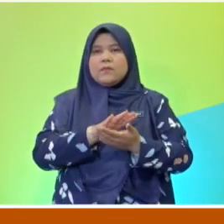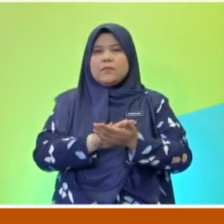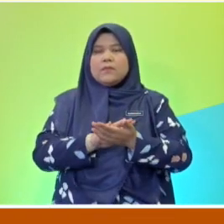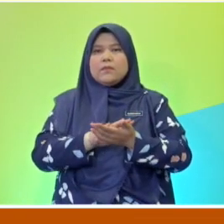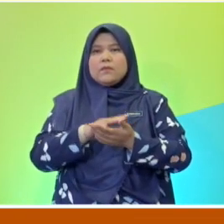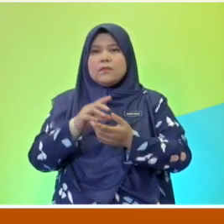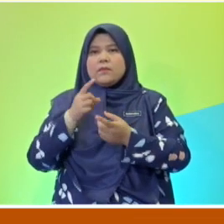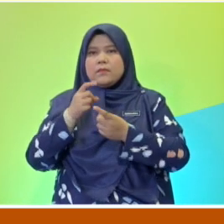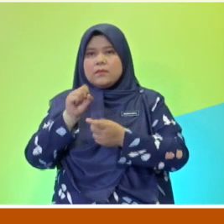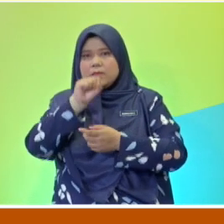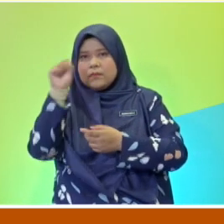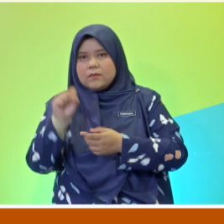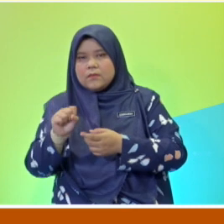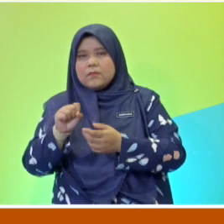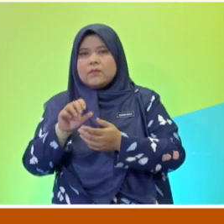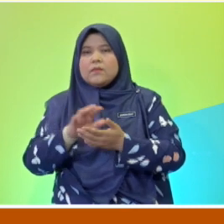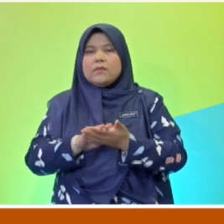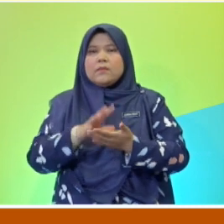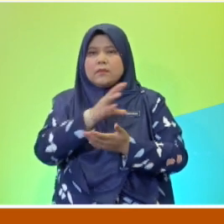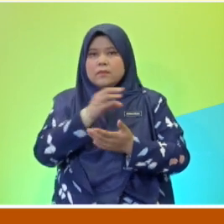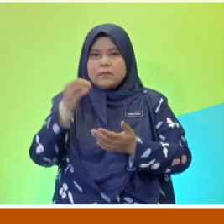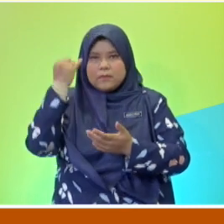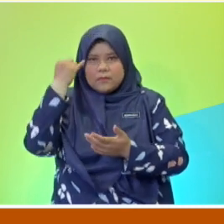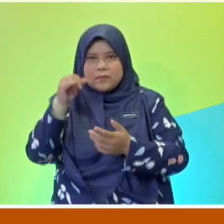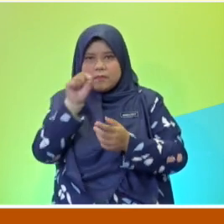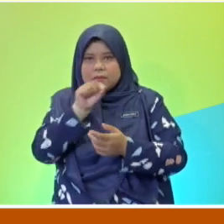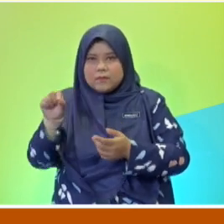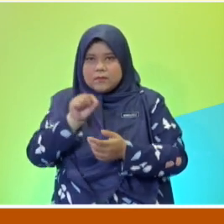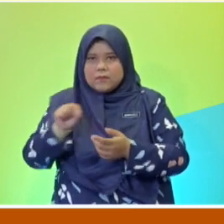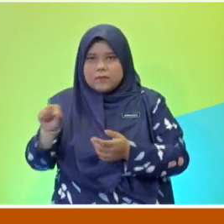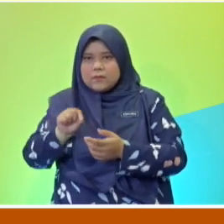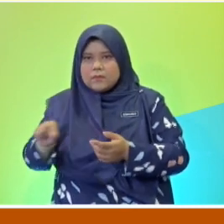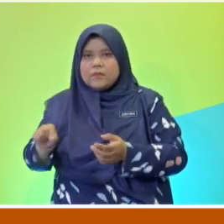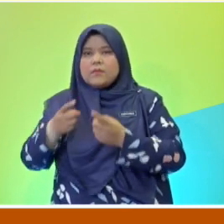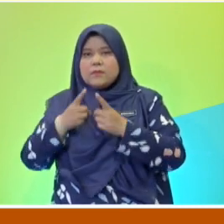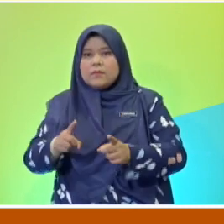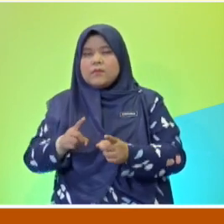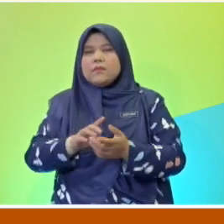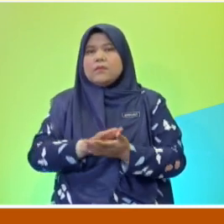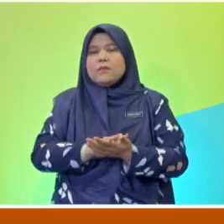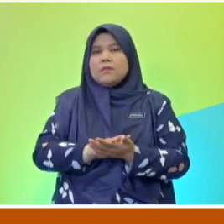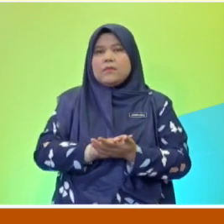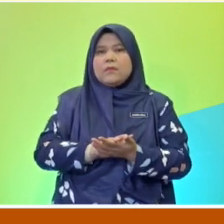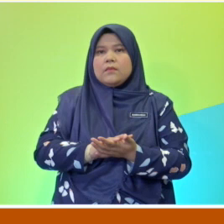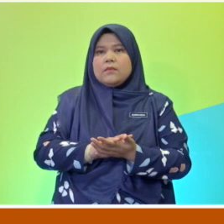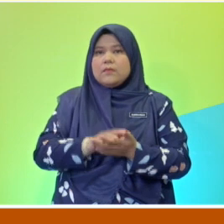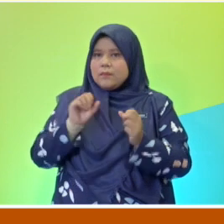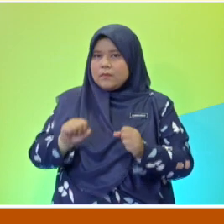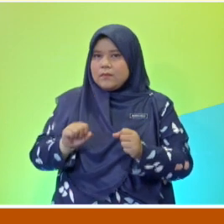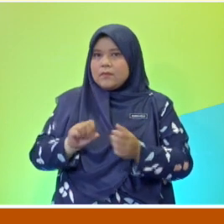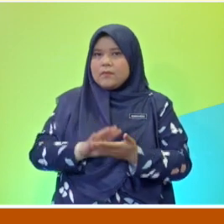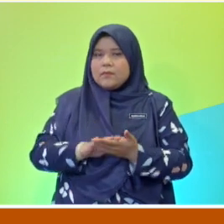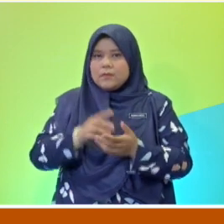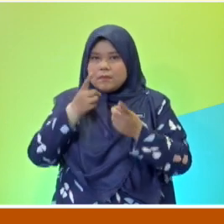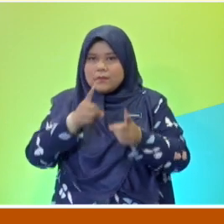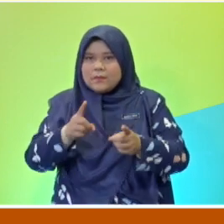sentence based on the information from the text. Okay, understood. Can I try one question? Oh,